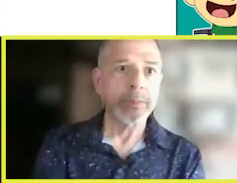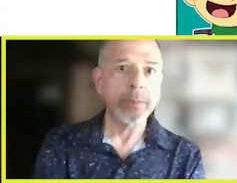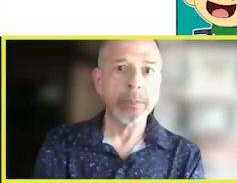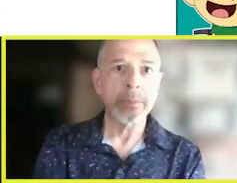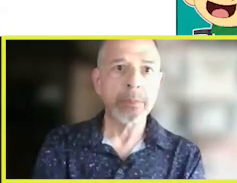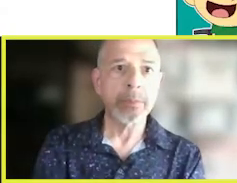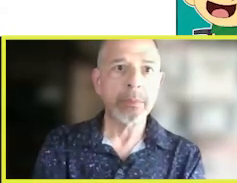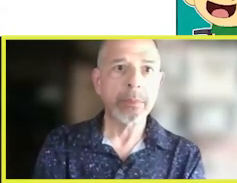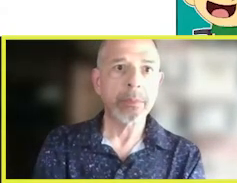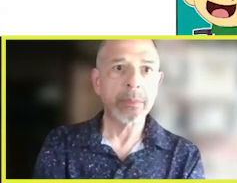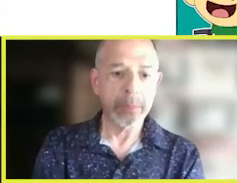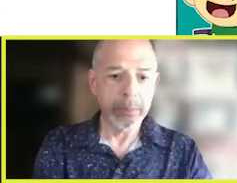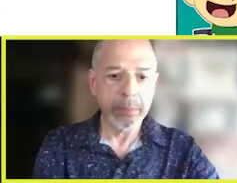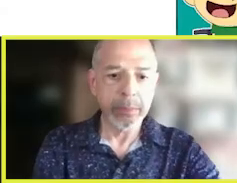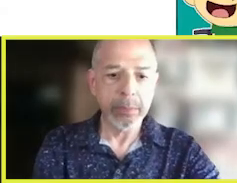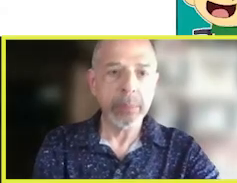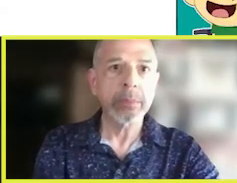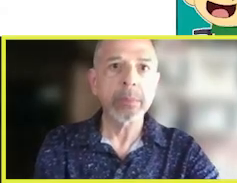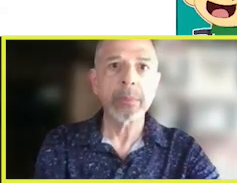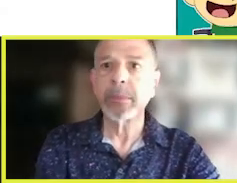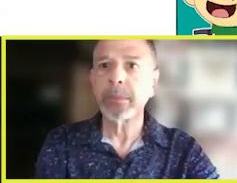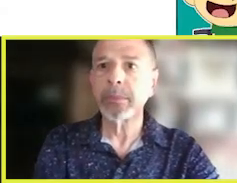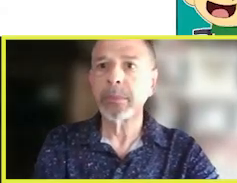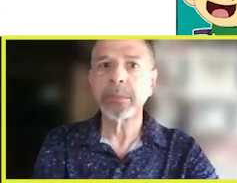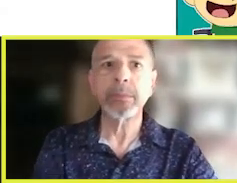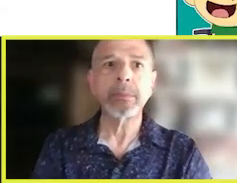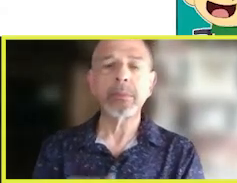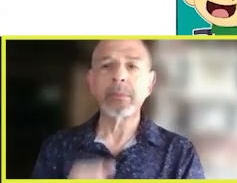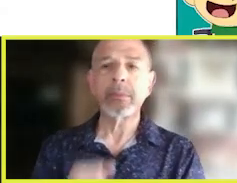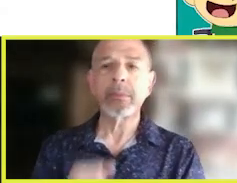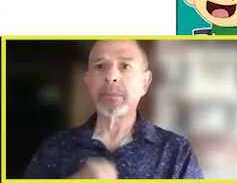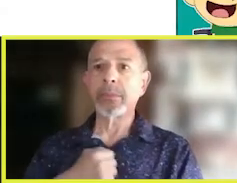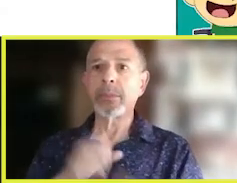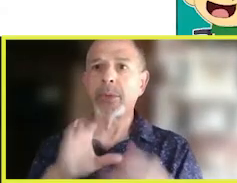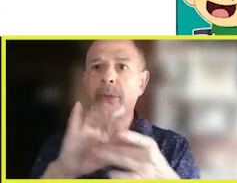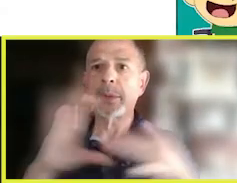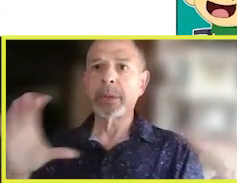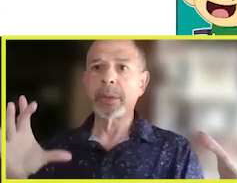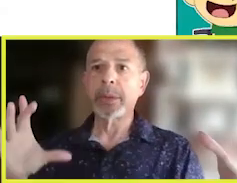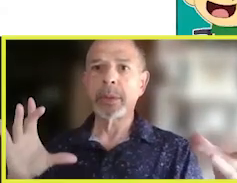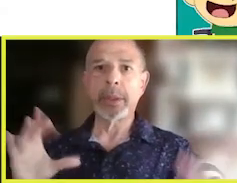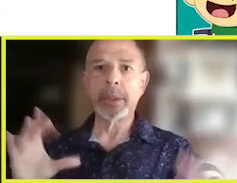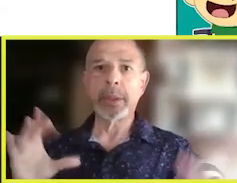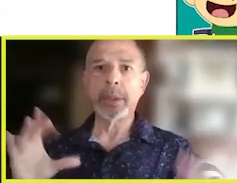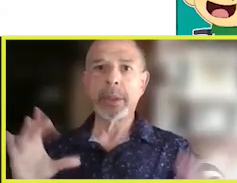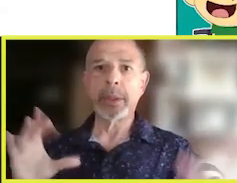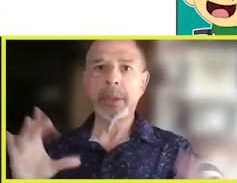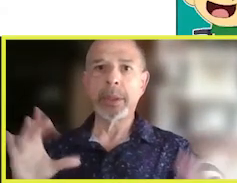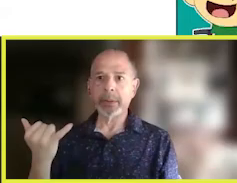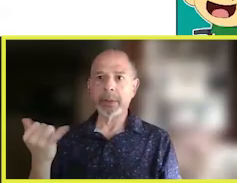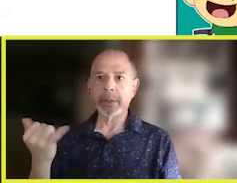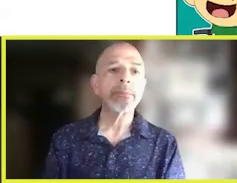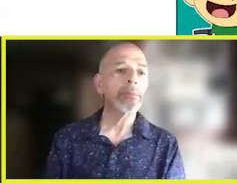and Money, You on the Map, How to Beat Loneliness, How to Speak Up with the Doctors, Support Decision Making, and the Power of